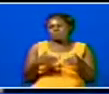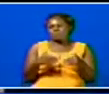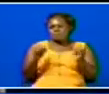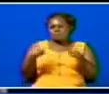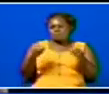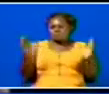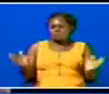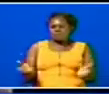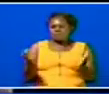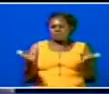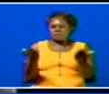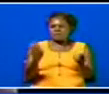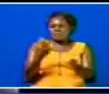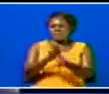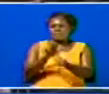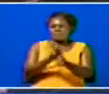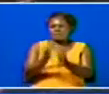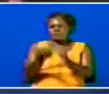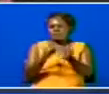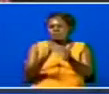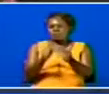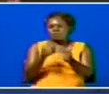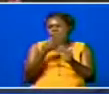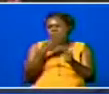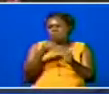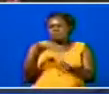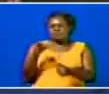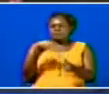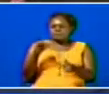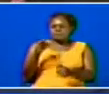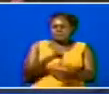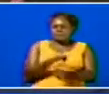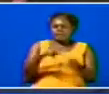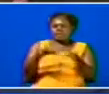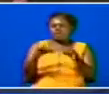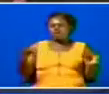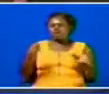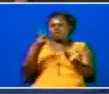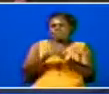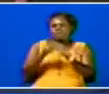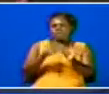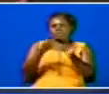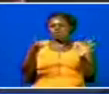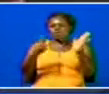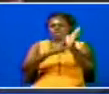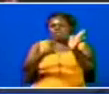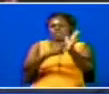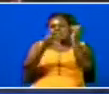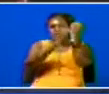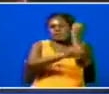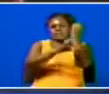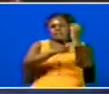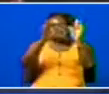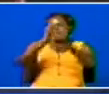be able to encourage most of these sportsmen to be able to stay longer and participate longer carrying the flag of the country in most